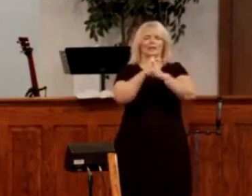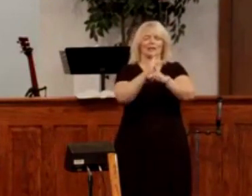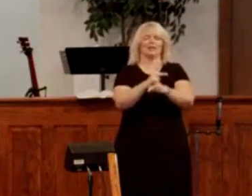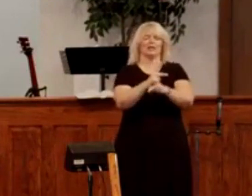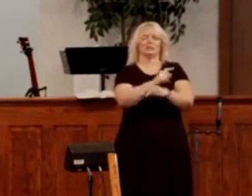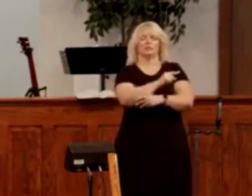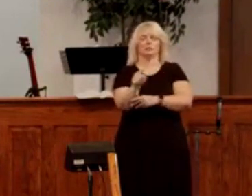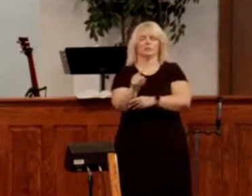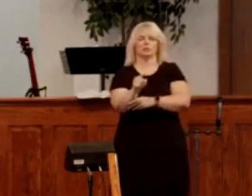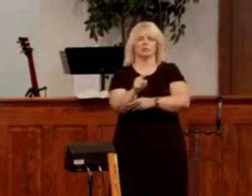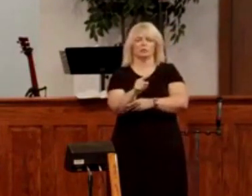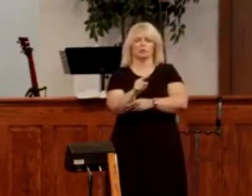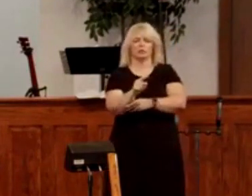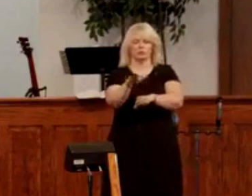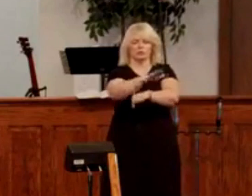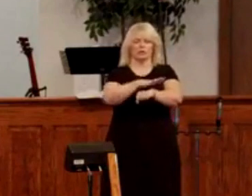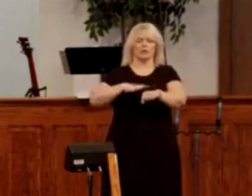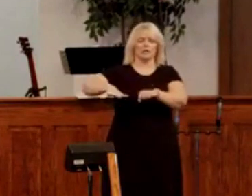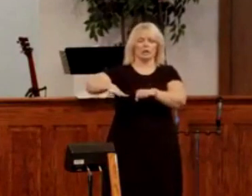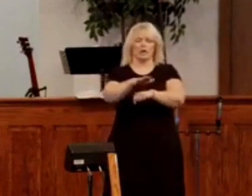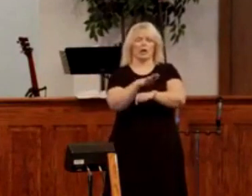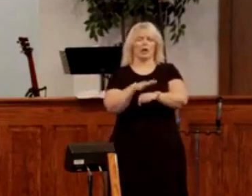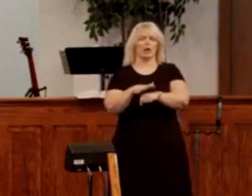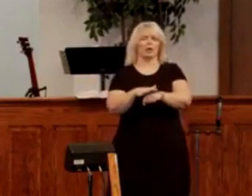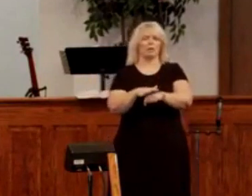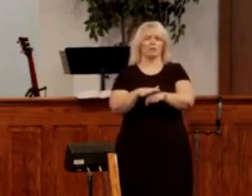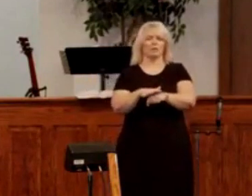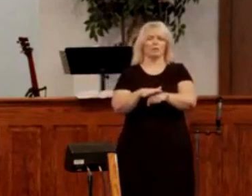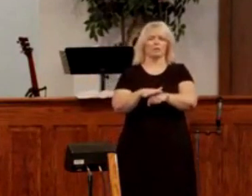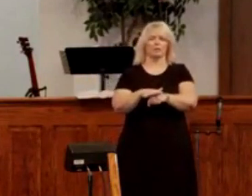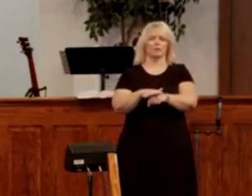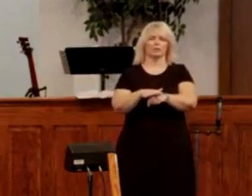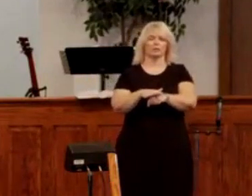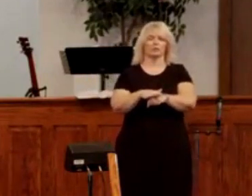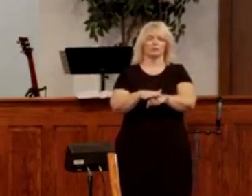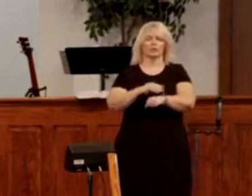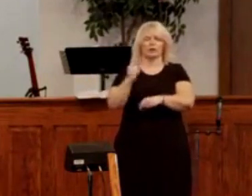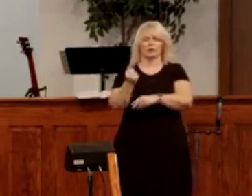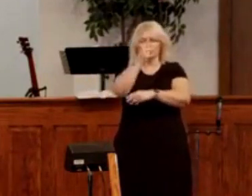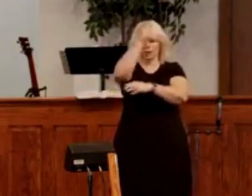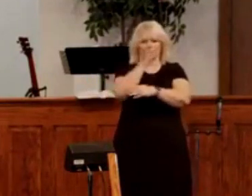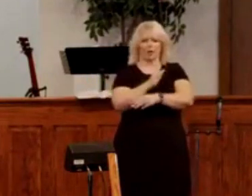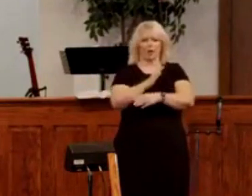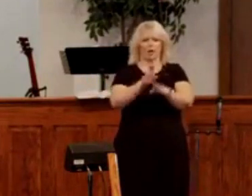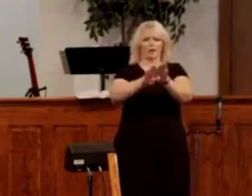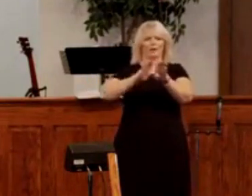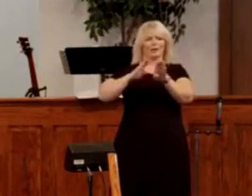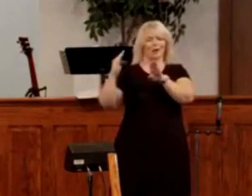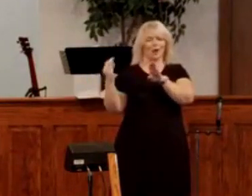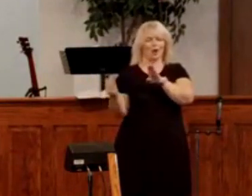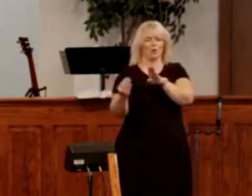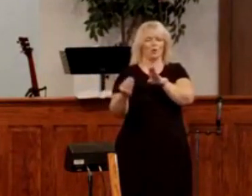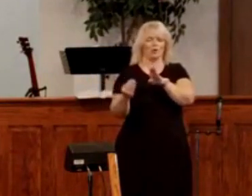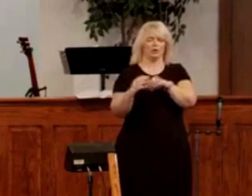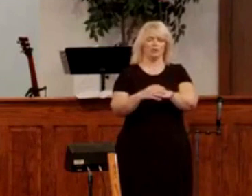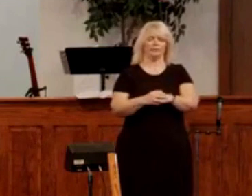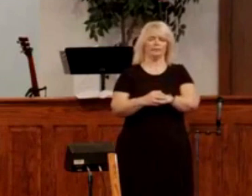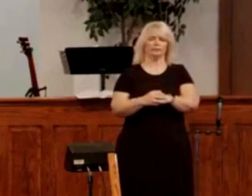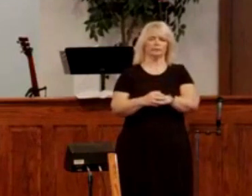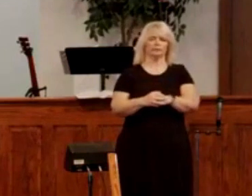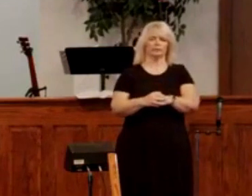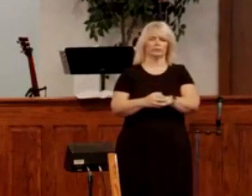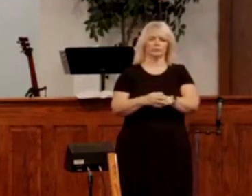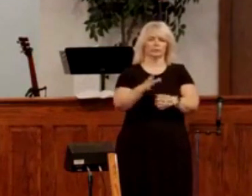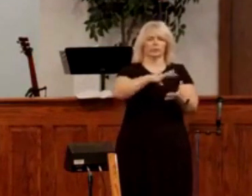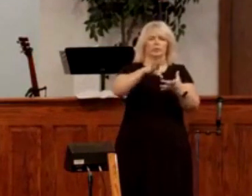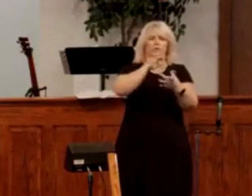melting lead to cover a scroll back in those days. He seals us, and only God can open that seal. He gifts us. He gives us